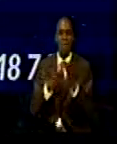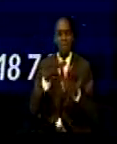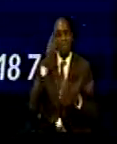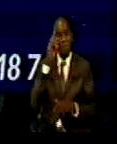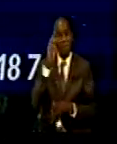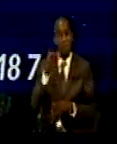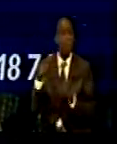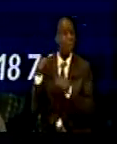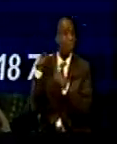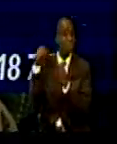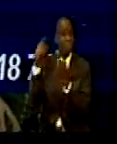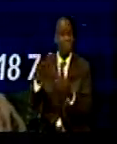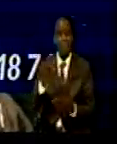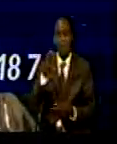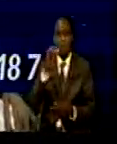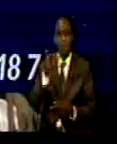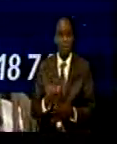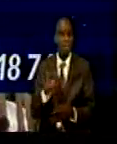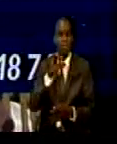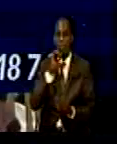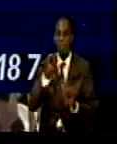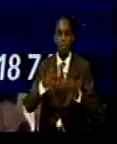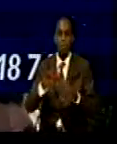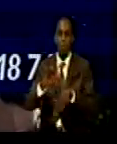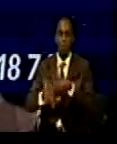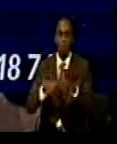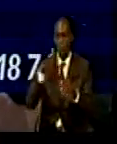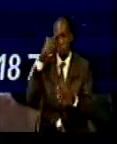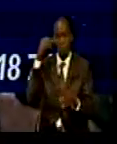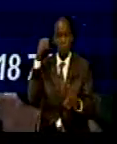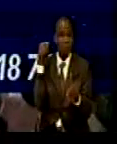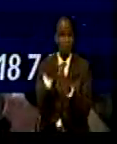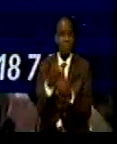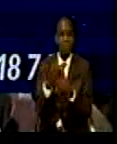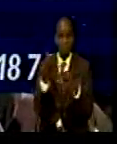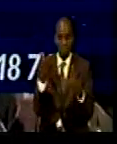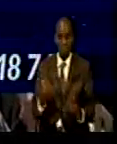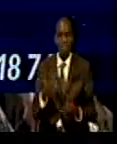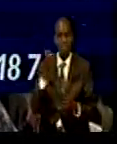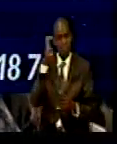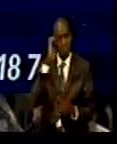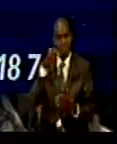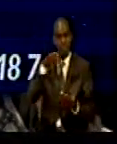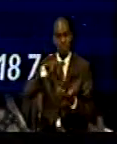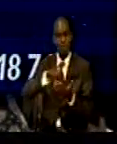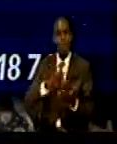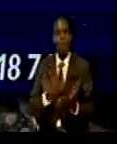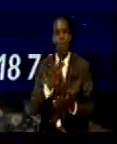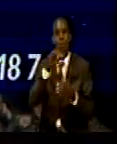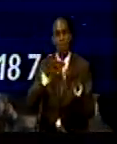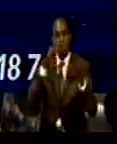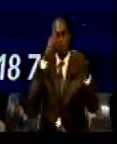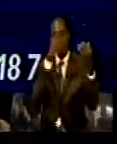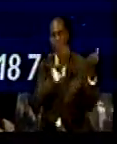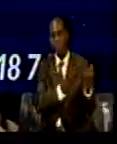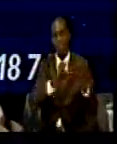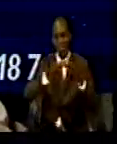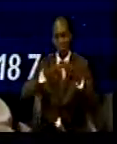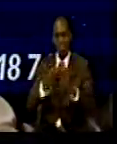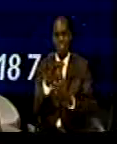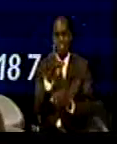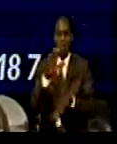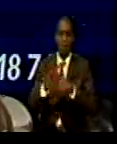He had no walk because of the accident. And now he stood up in faith and I started walking. And you will